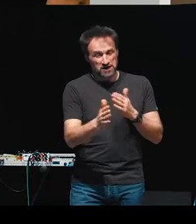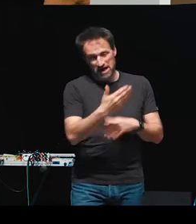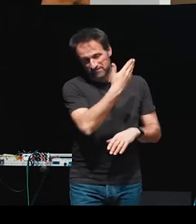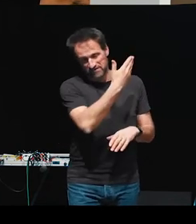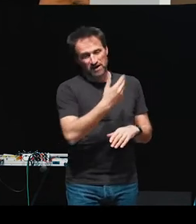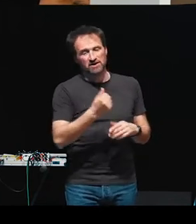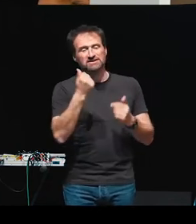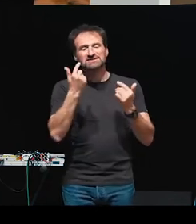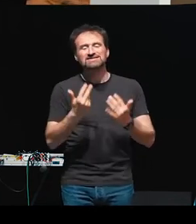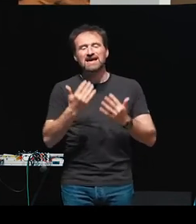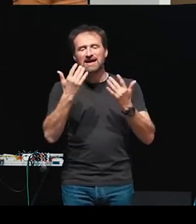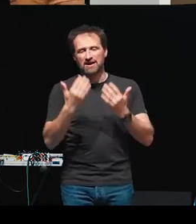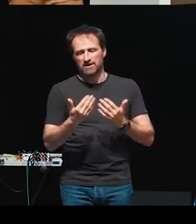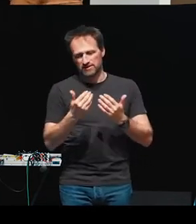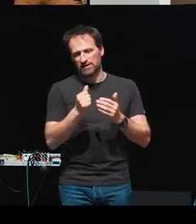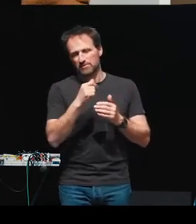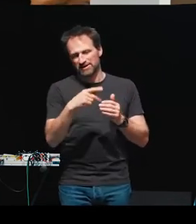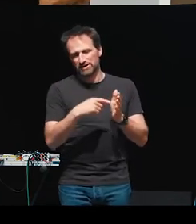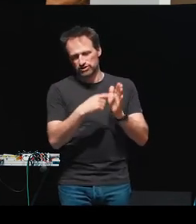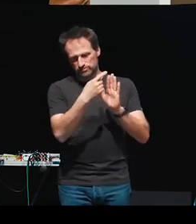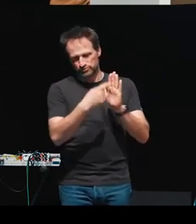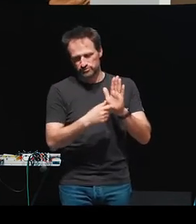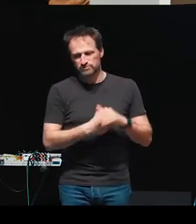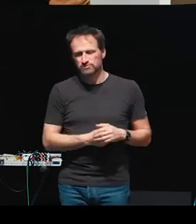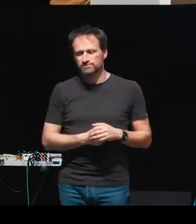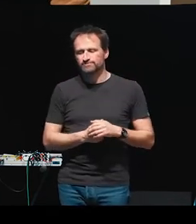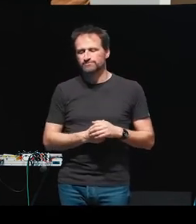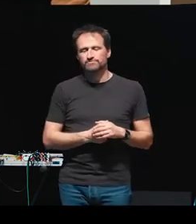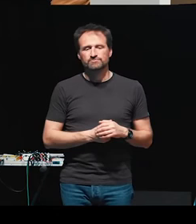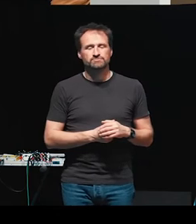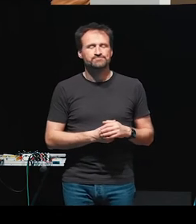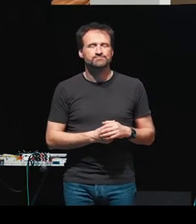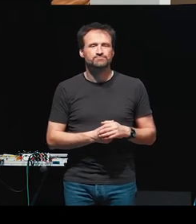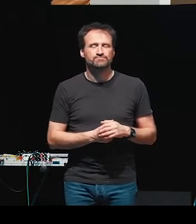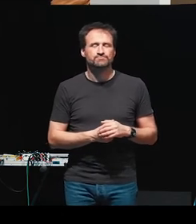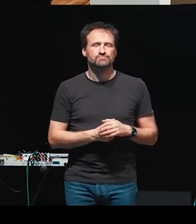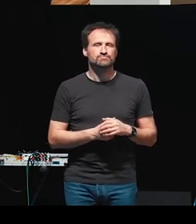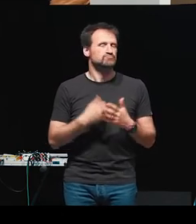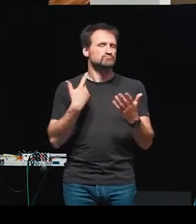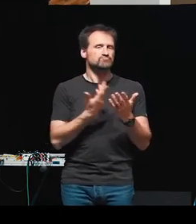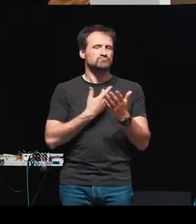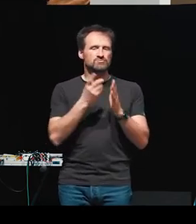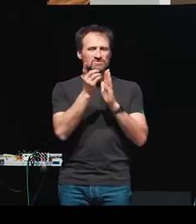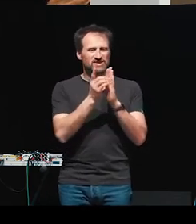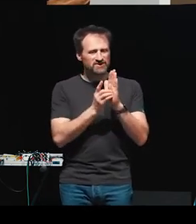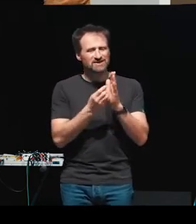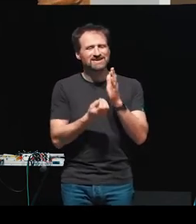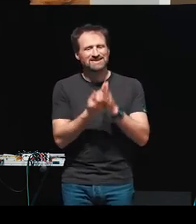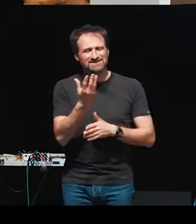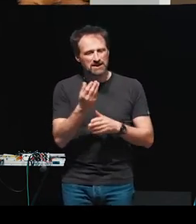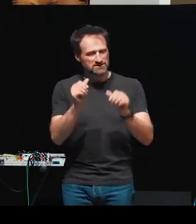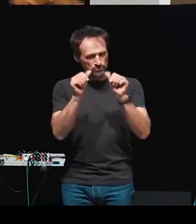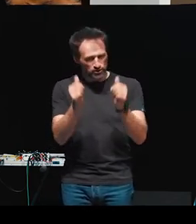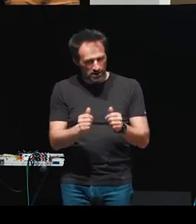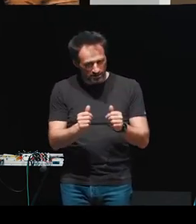a simple counter application. So we're defining a initial model, which is